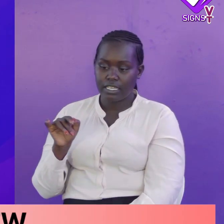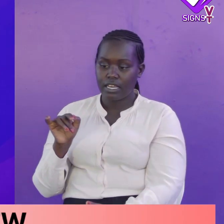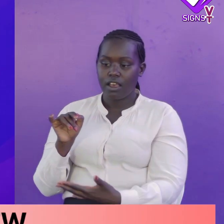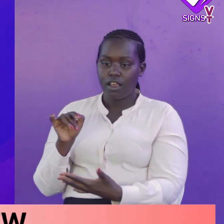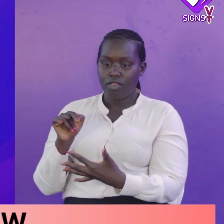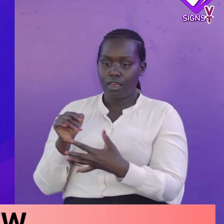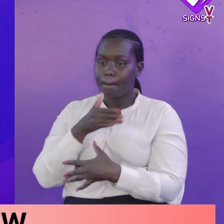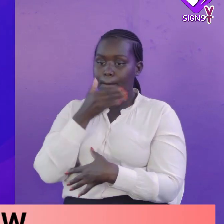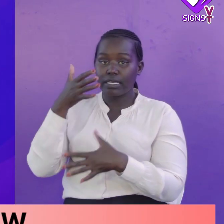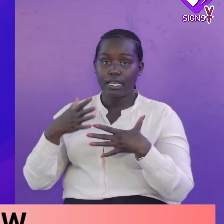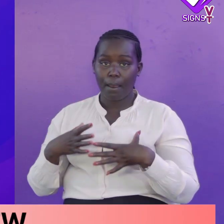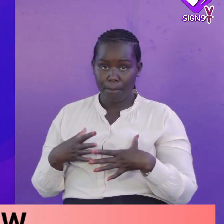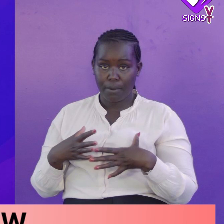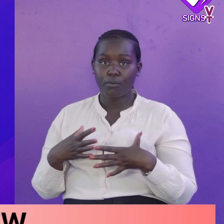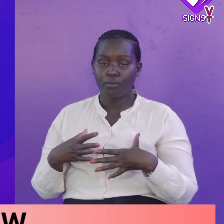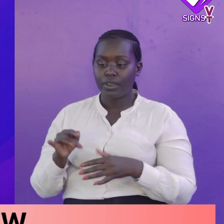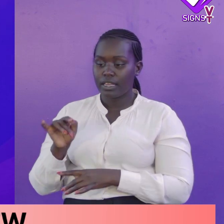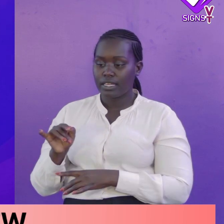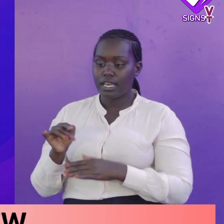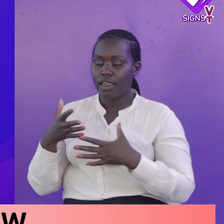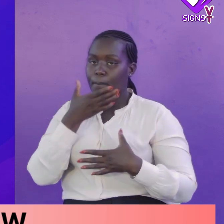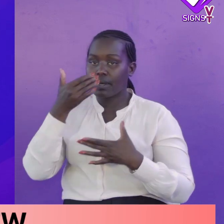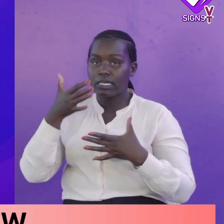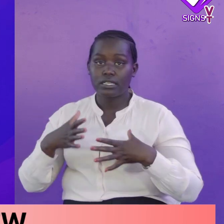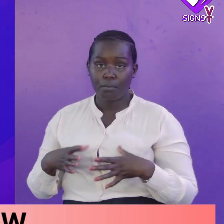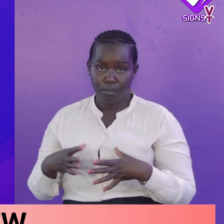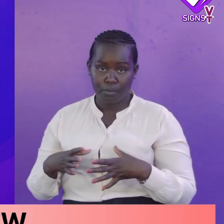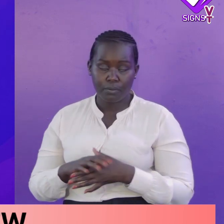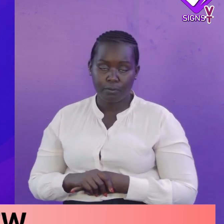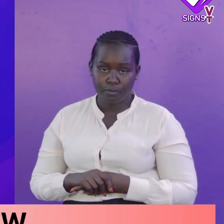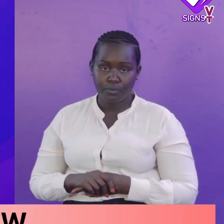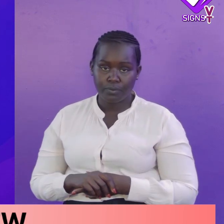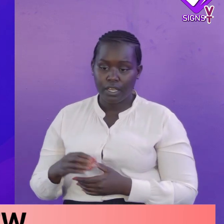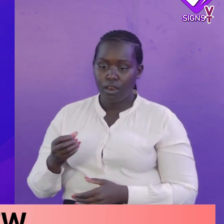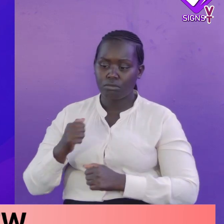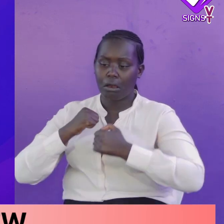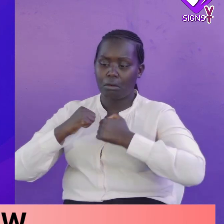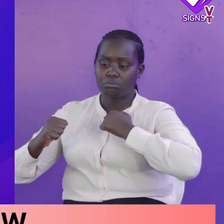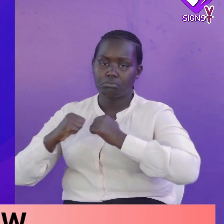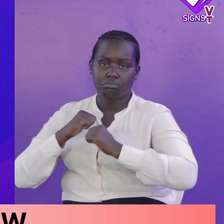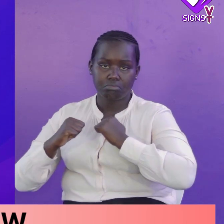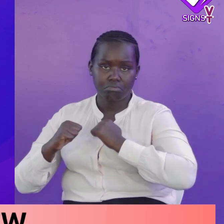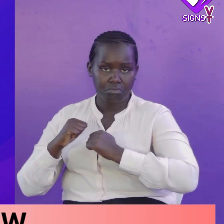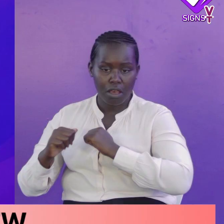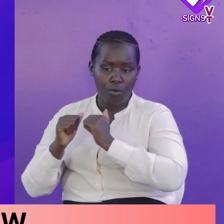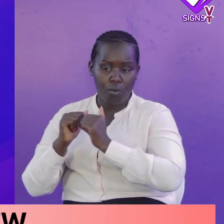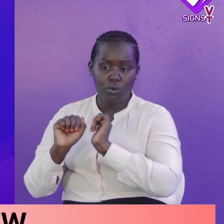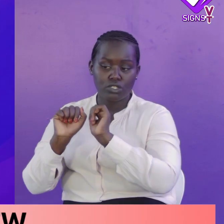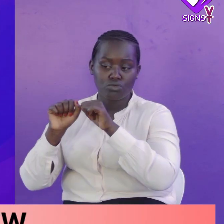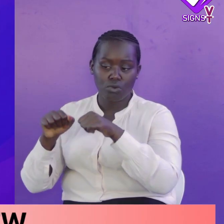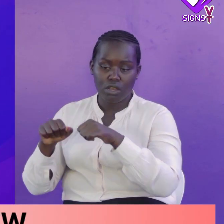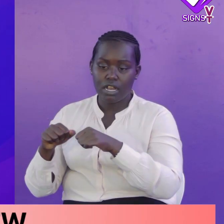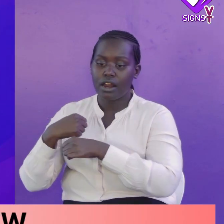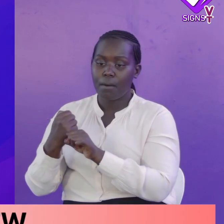outstanding. Those are the outstanding or athletics, the outstanding athletics that can